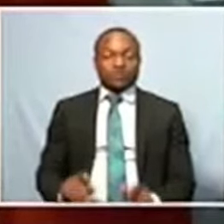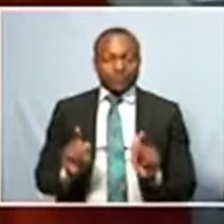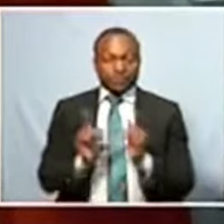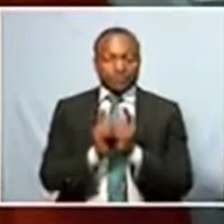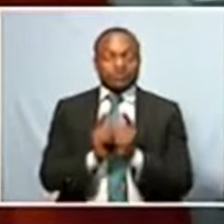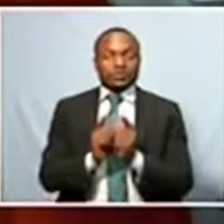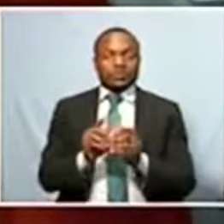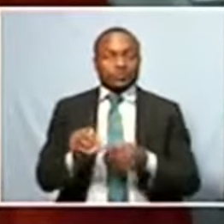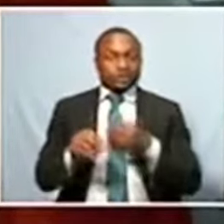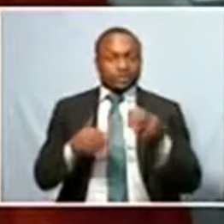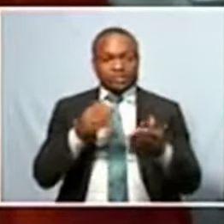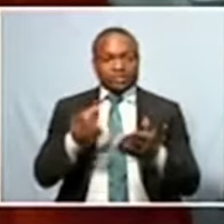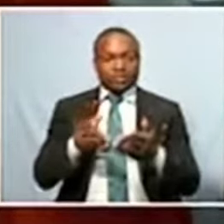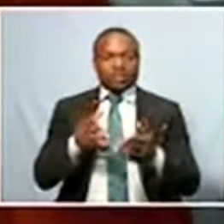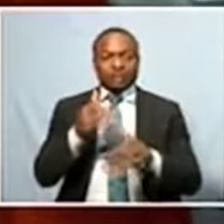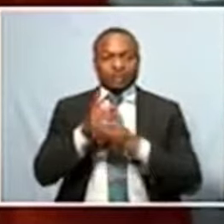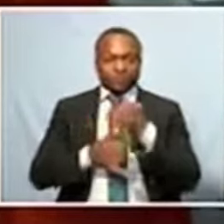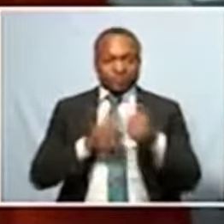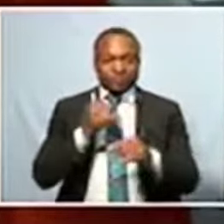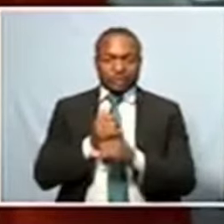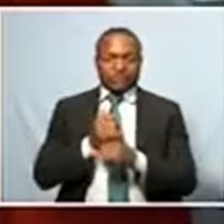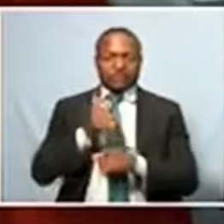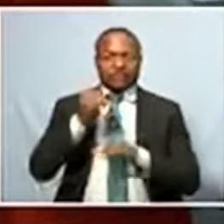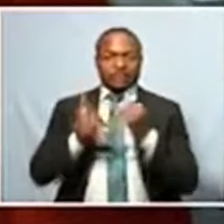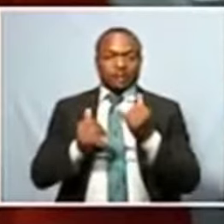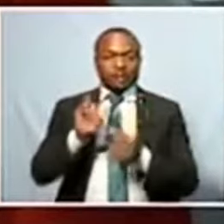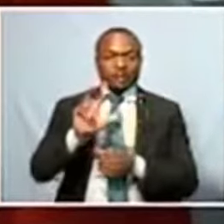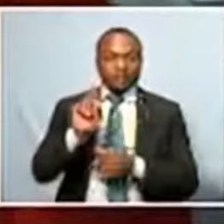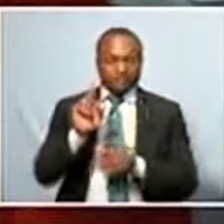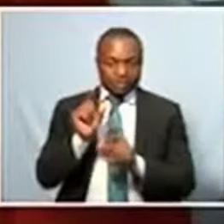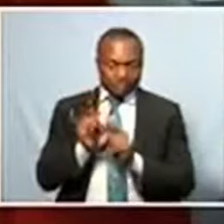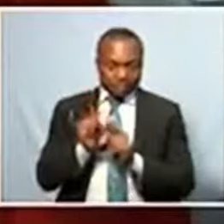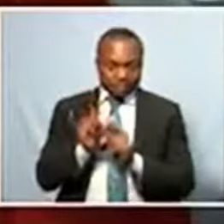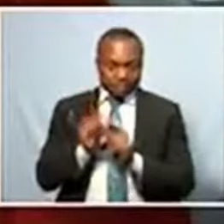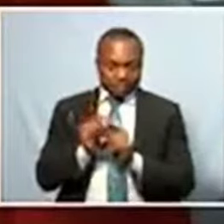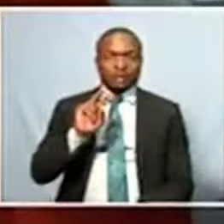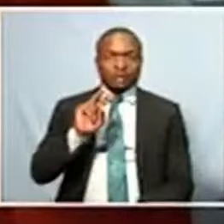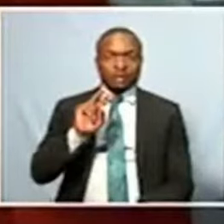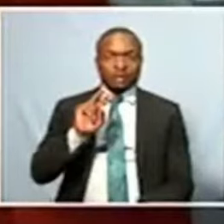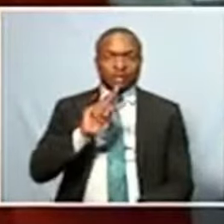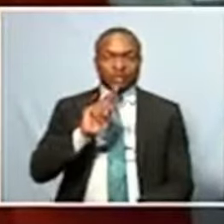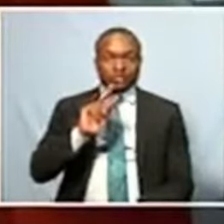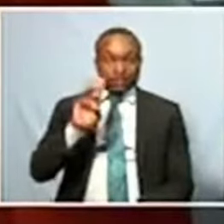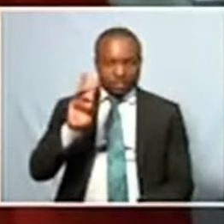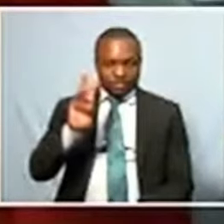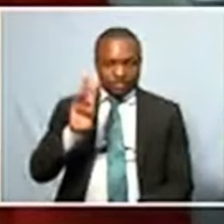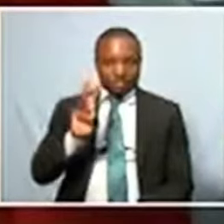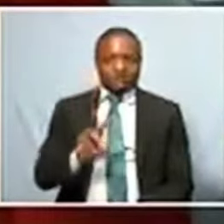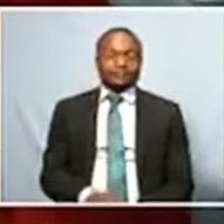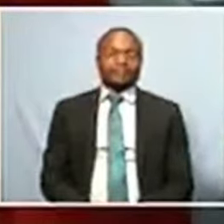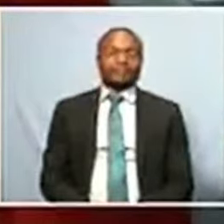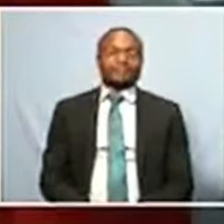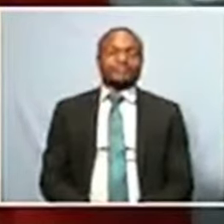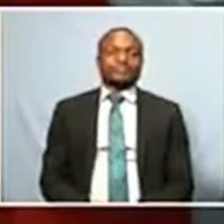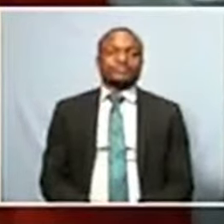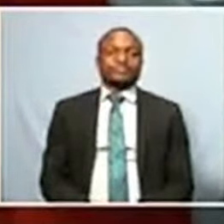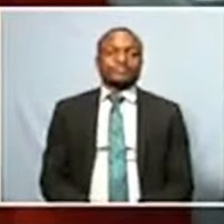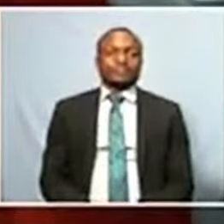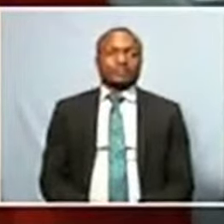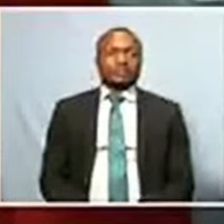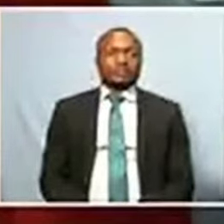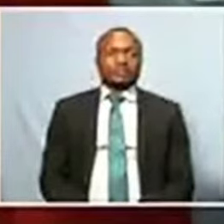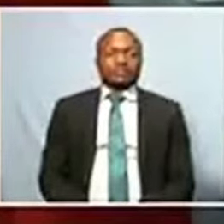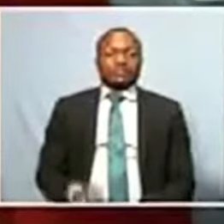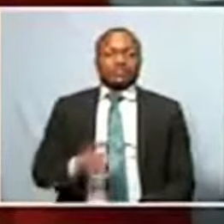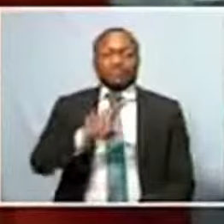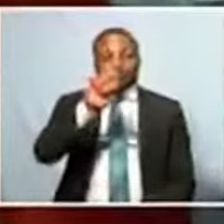the expenditure for the year ending 31st December the year 2026.